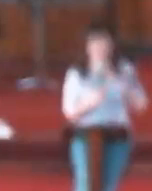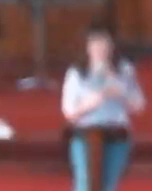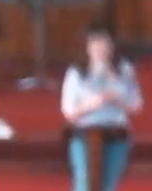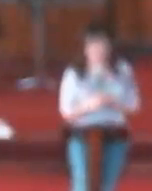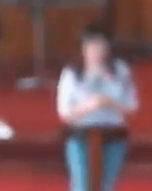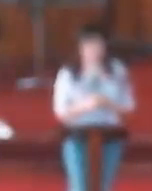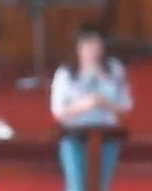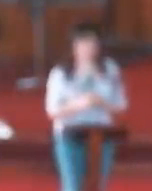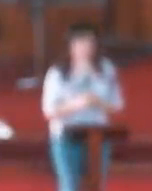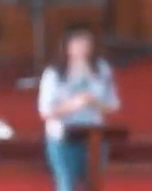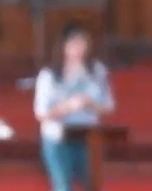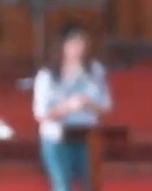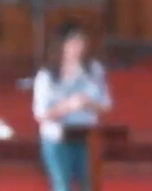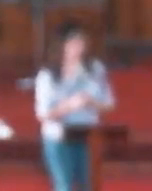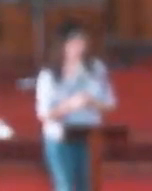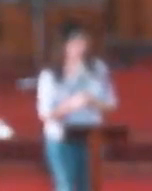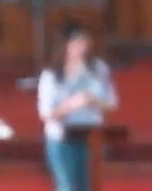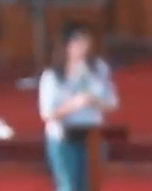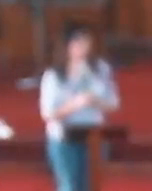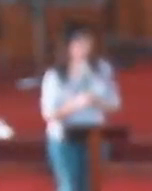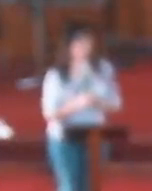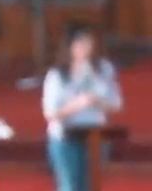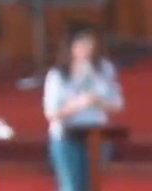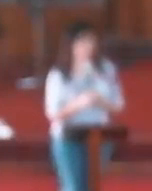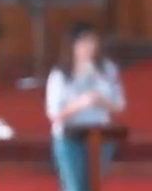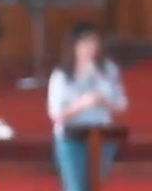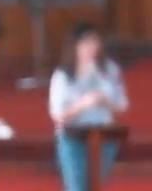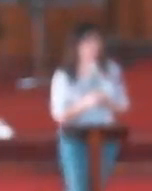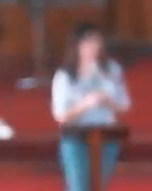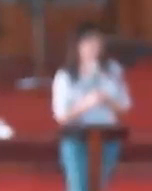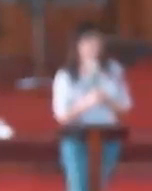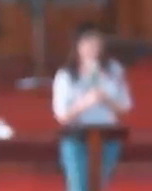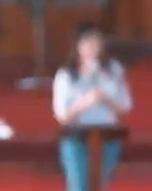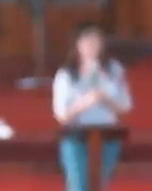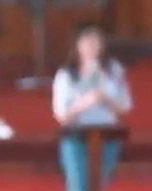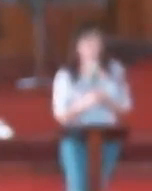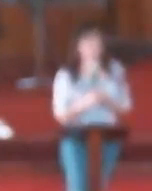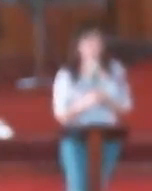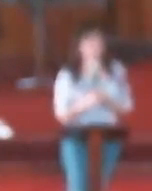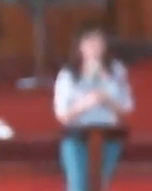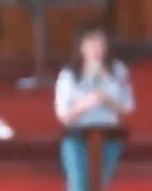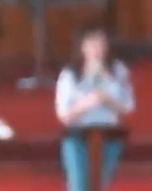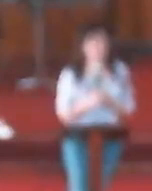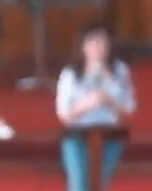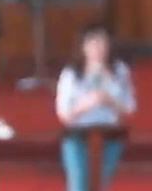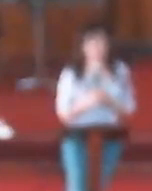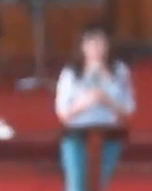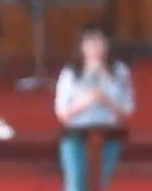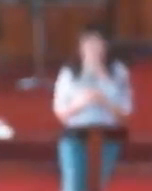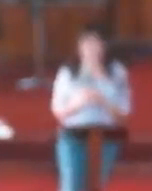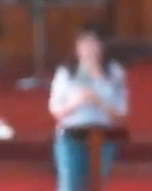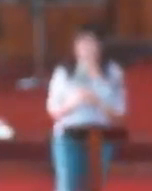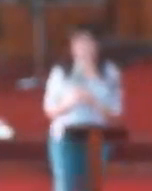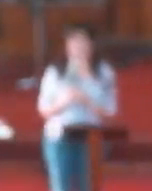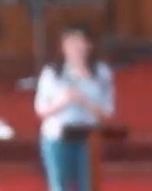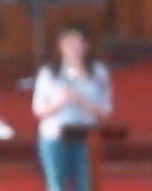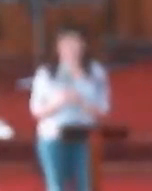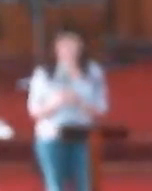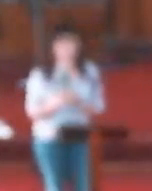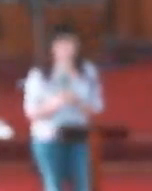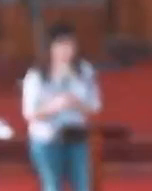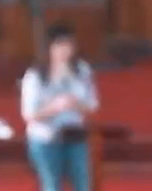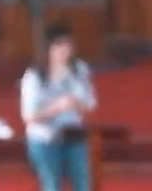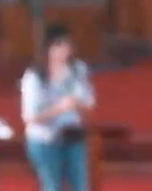the Eiffel Tower. Hay una semejanza, pero no somos. Y no podemos hacer todo lo que Dios hace. There's a likeness, but we are